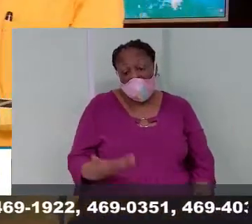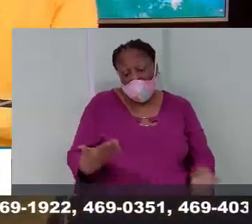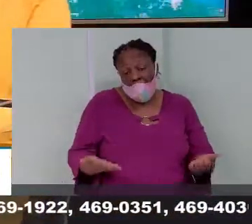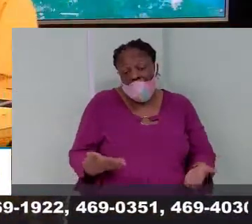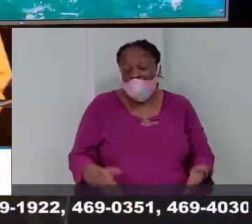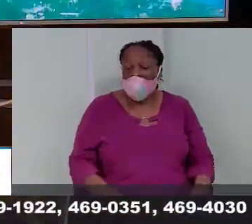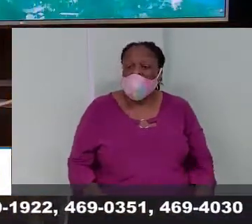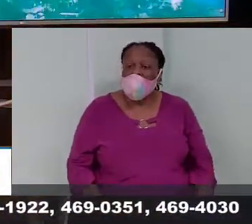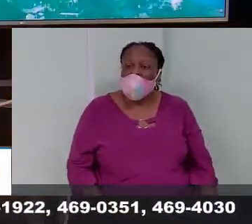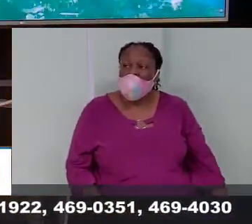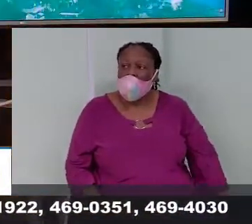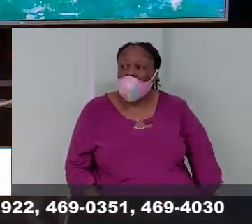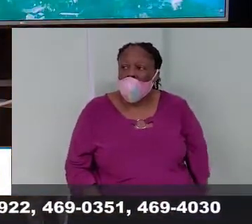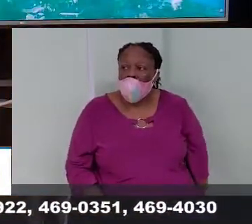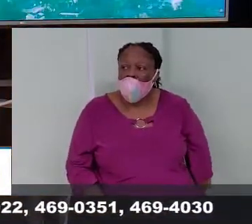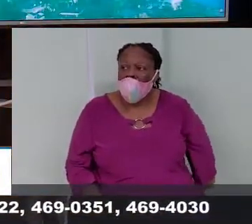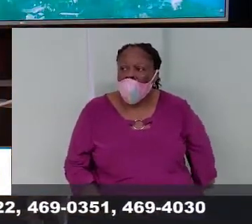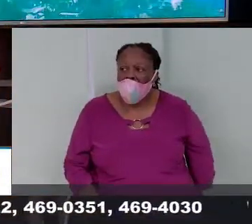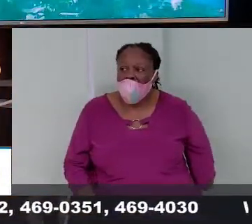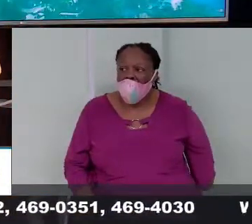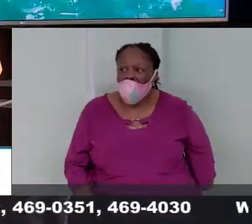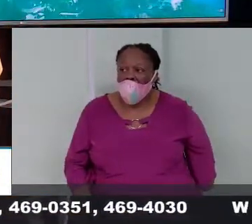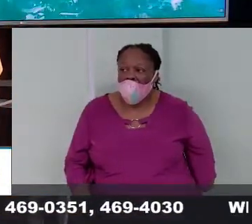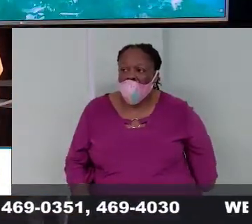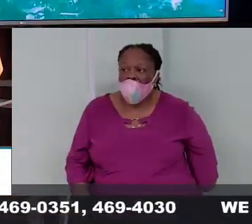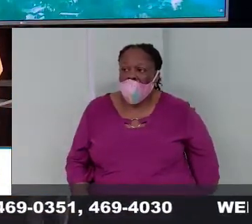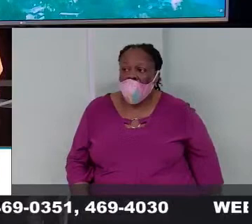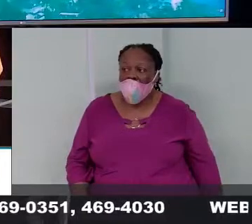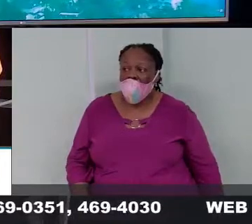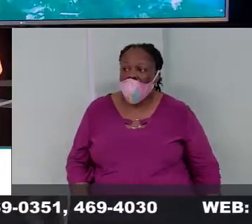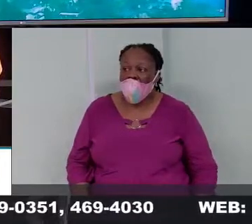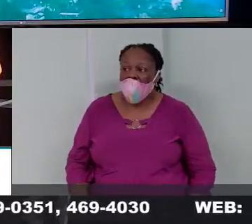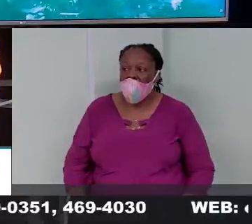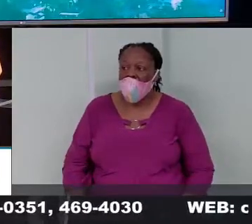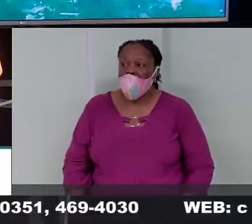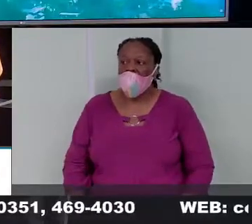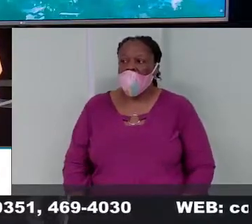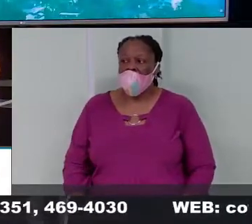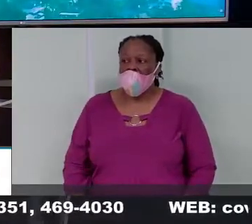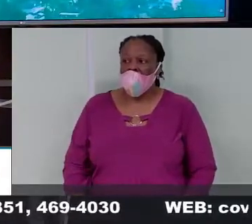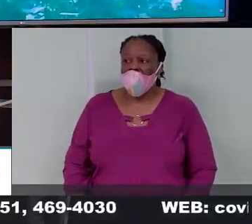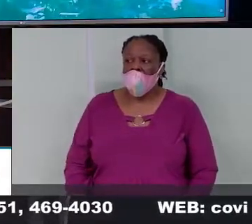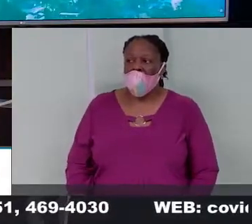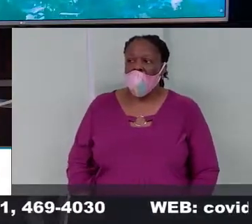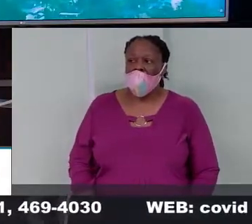We realize that Anthony Fauci, the chief